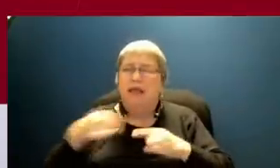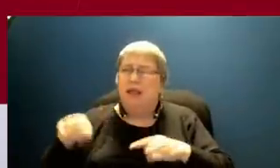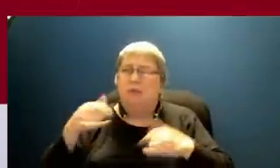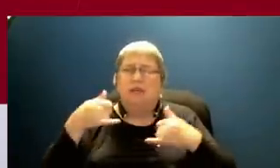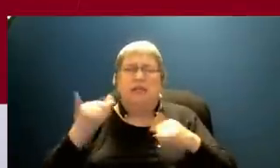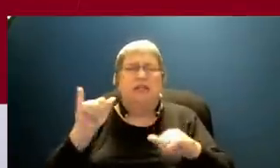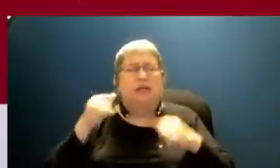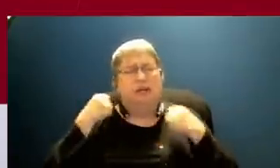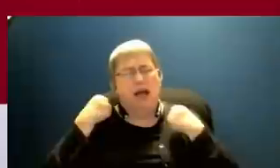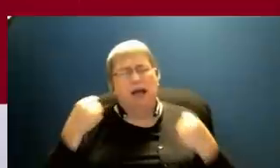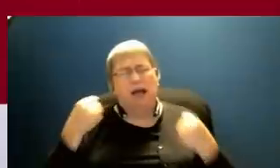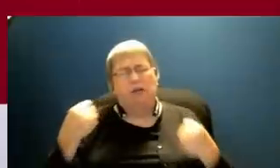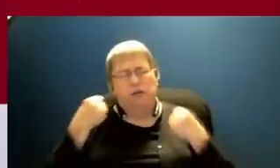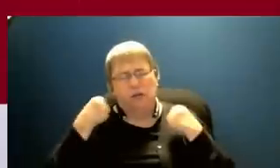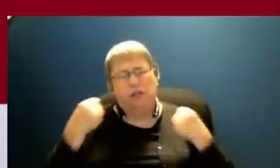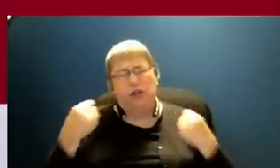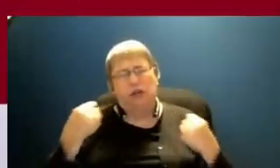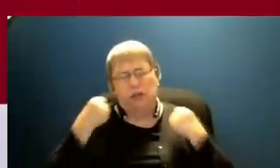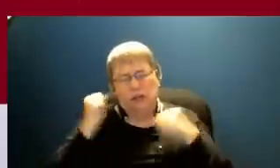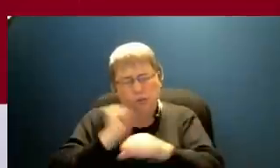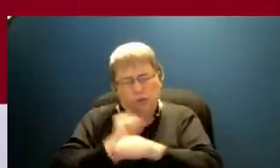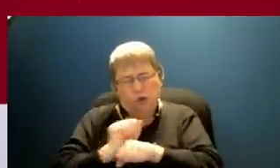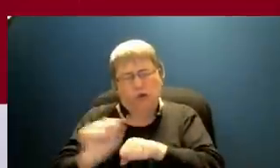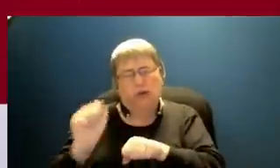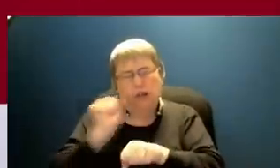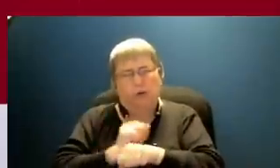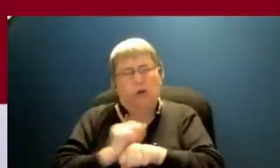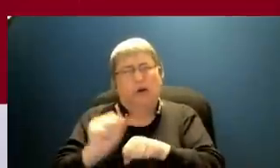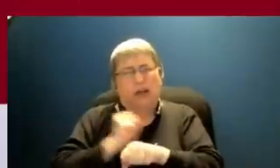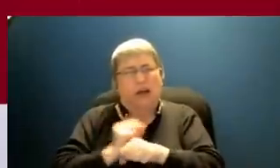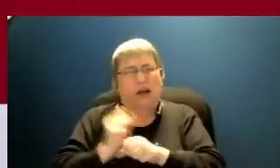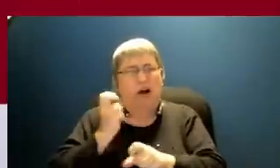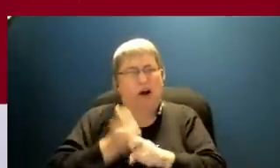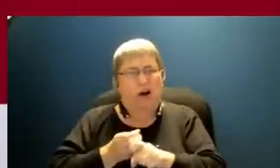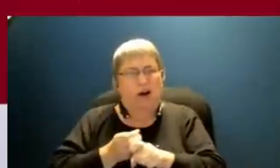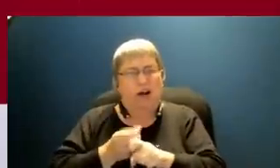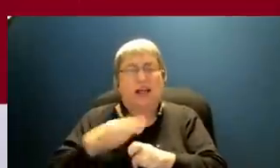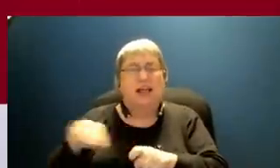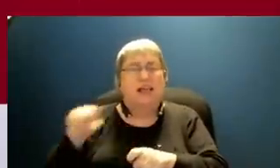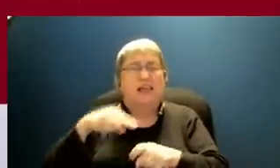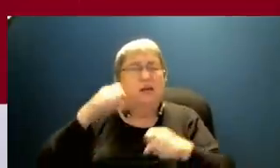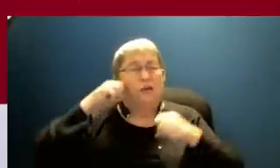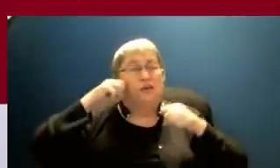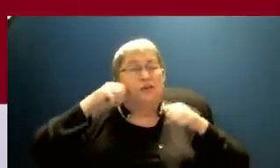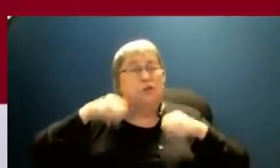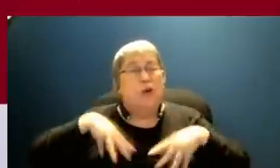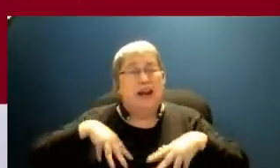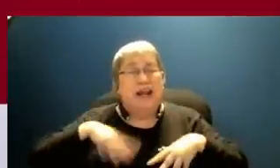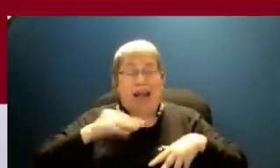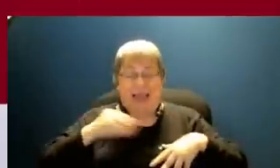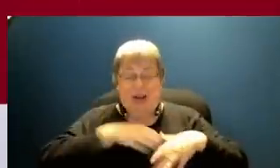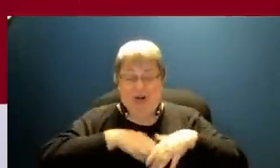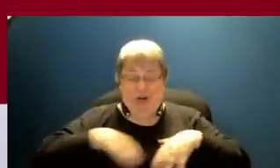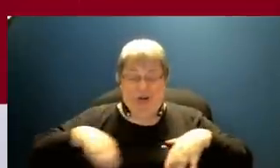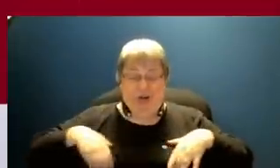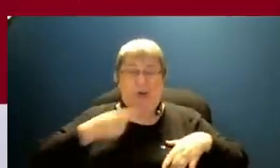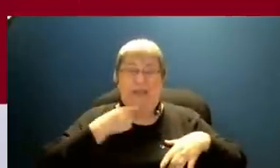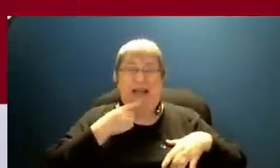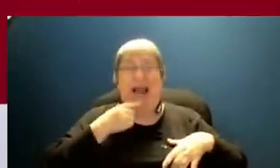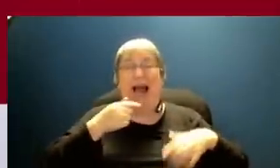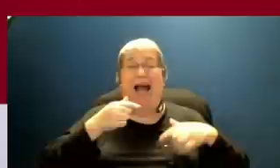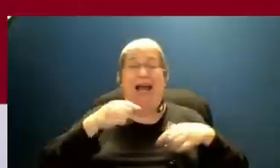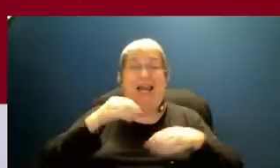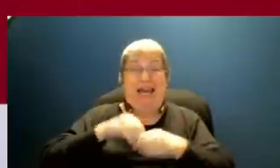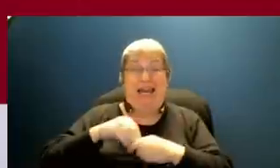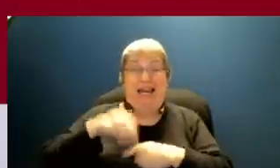ever seen anyone work out before. Sweating in their shirts that said stuff like, "I had a blast in